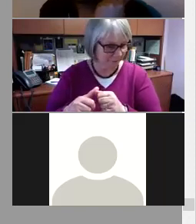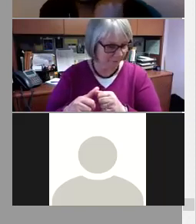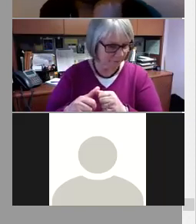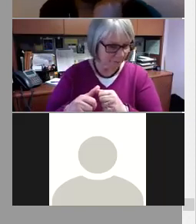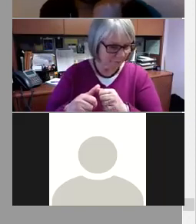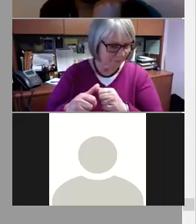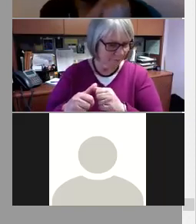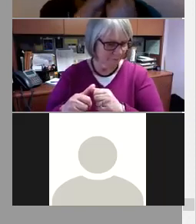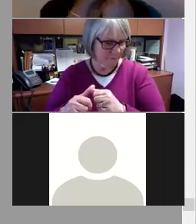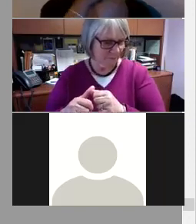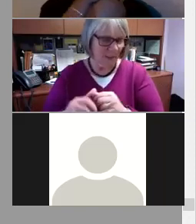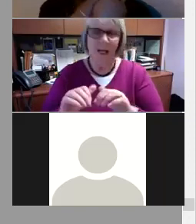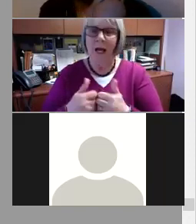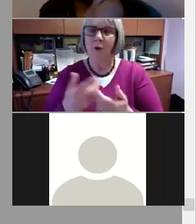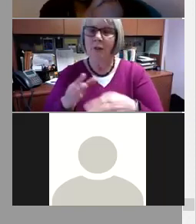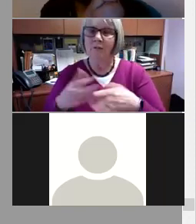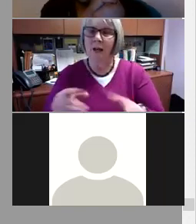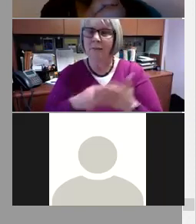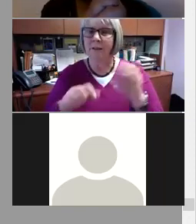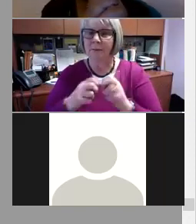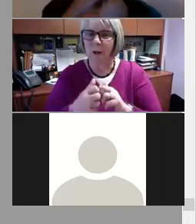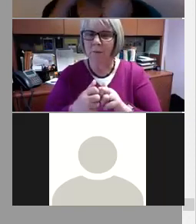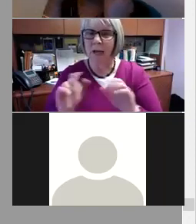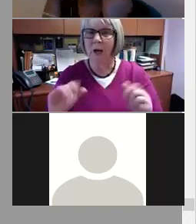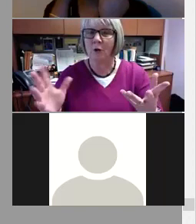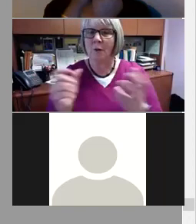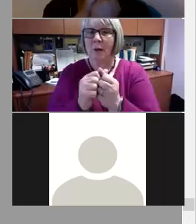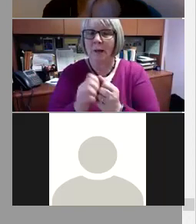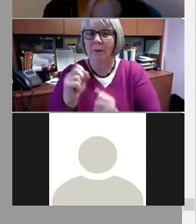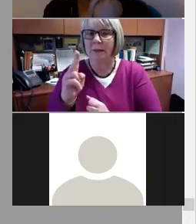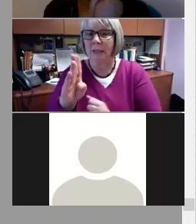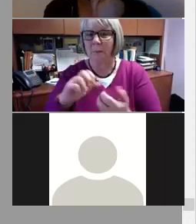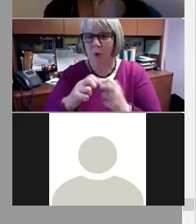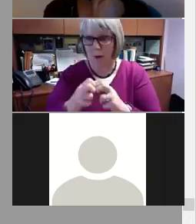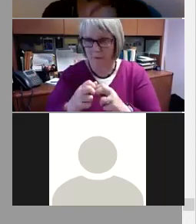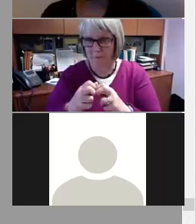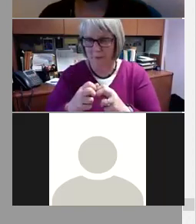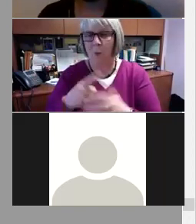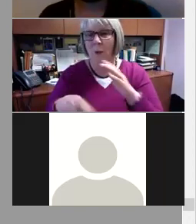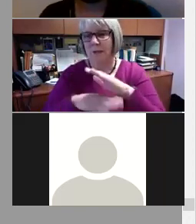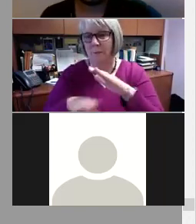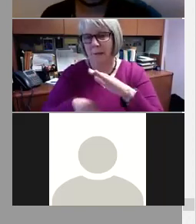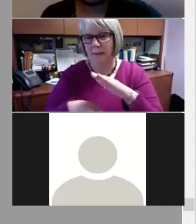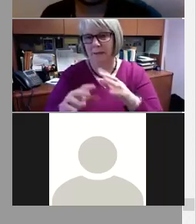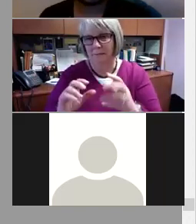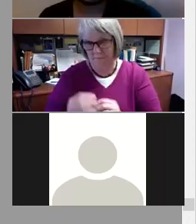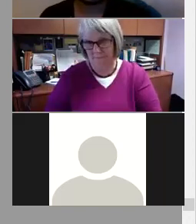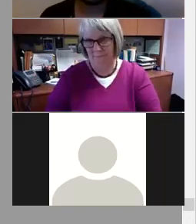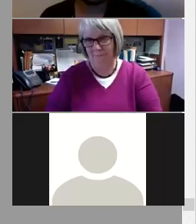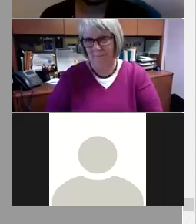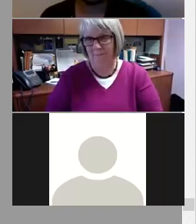how you divide the subproblems, how you combine the subproblems, and what is the base case complexity.